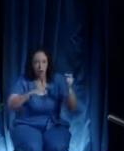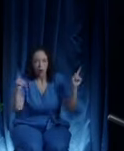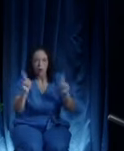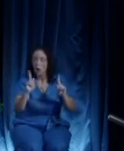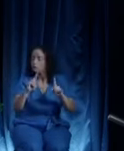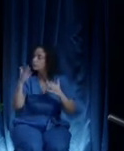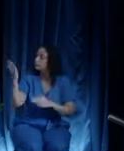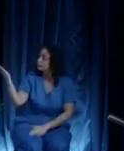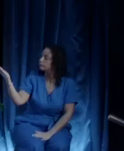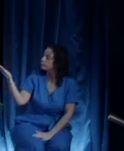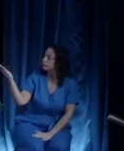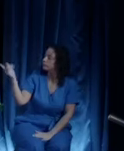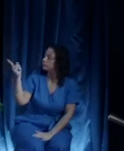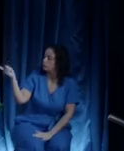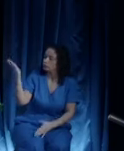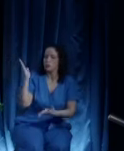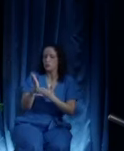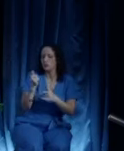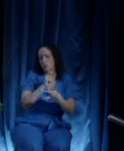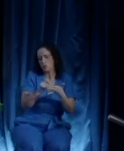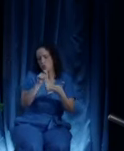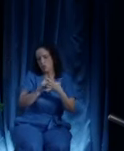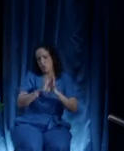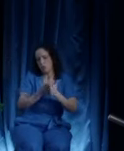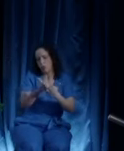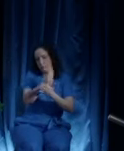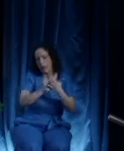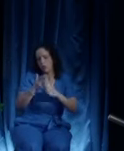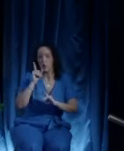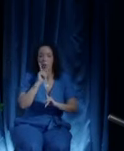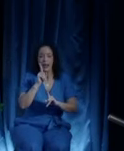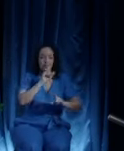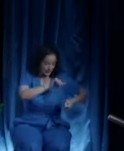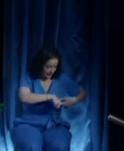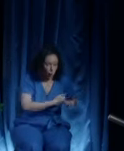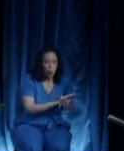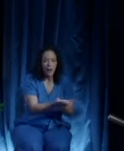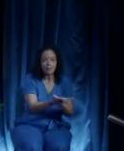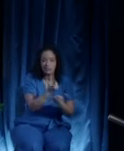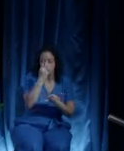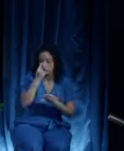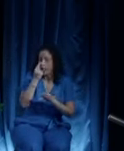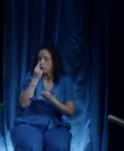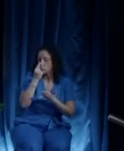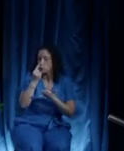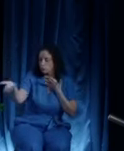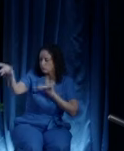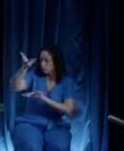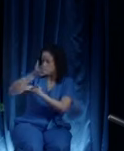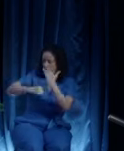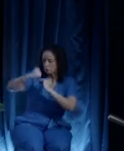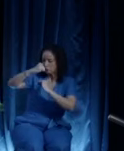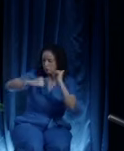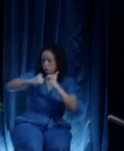Nikki, as you very much have written that book about the ladies in waiting at court, perhaps you could tell us how the structure of a Tudor